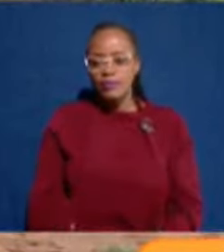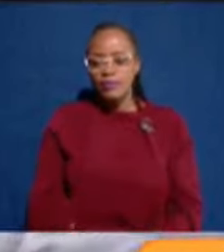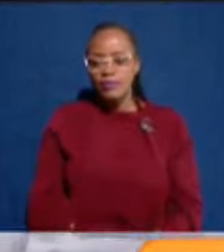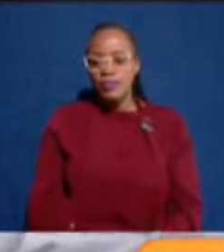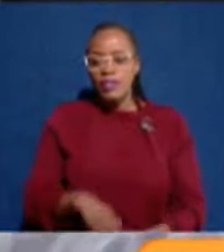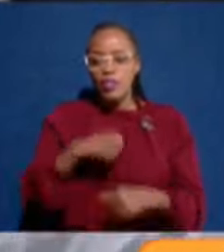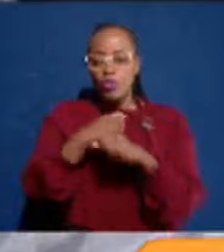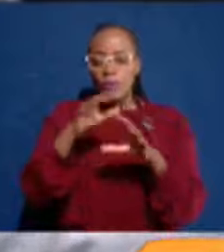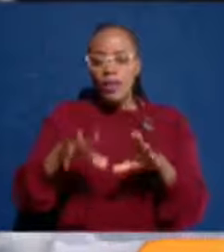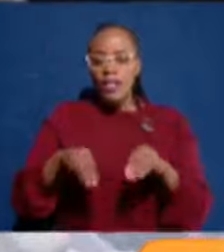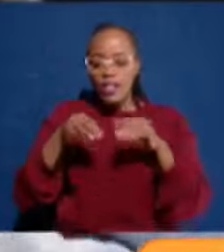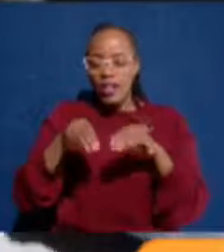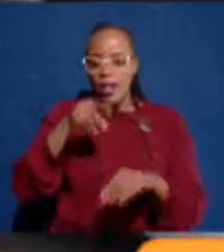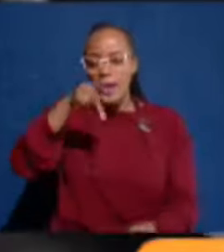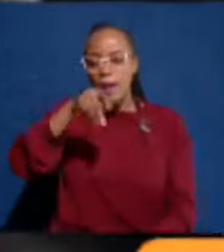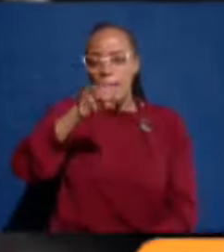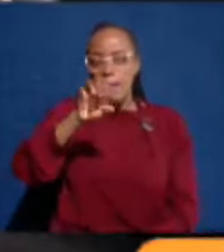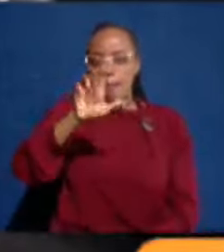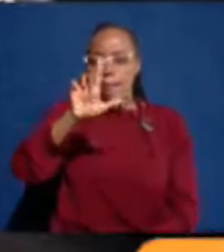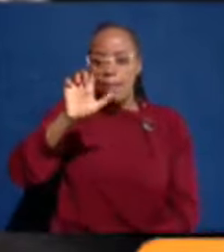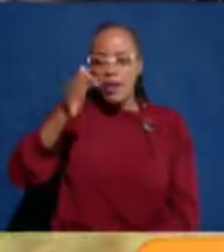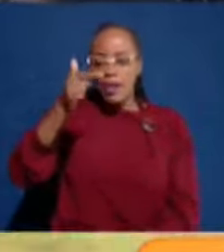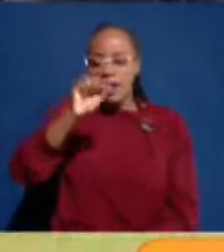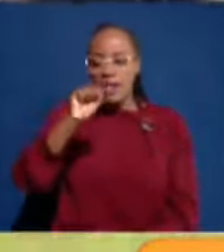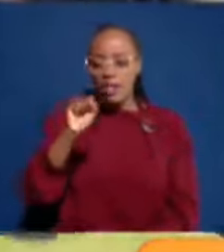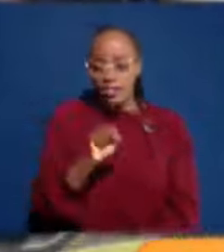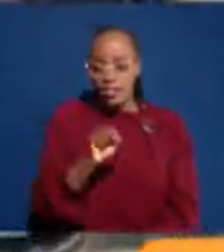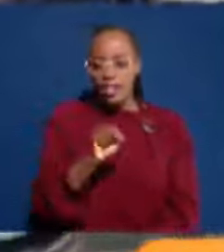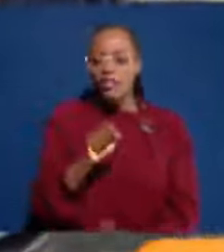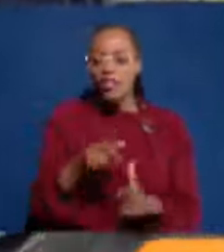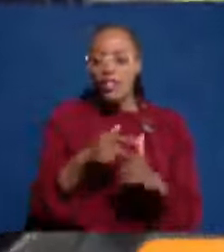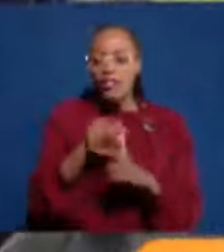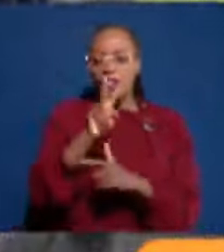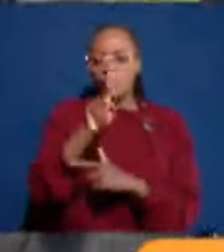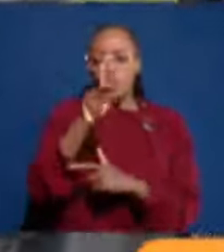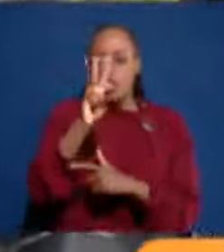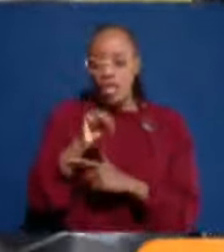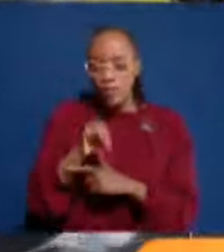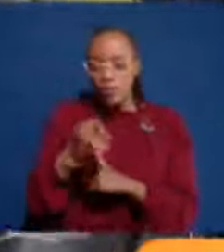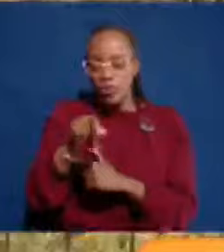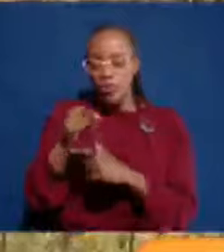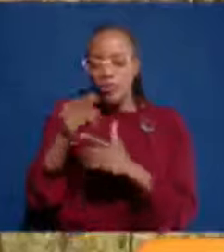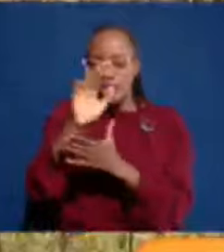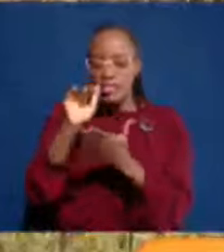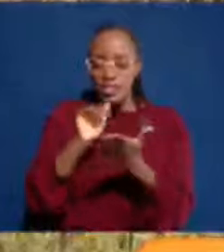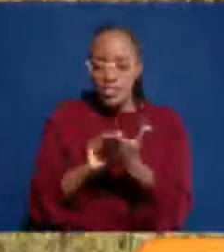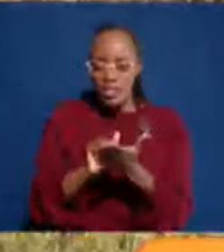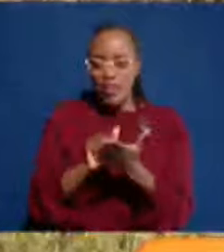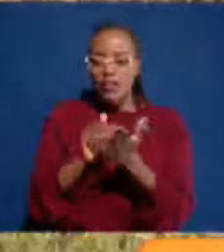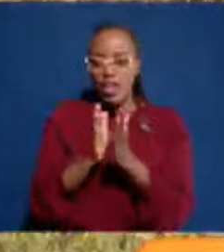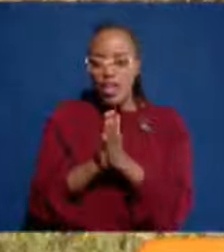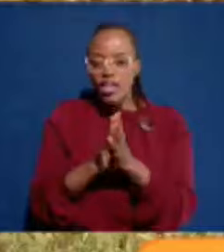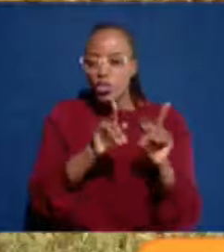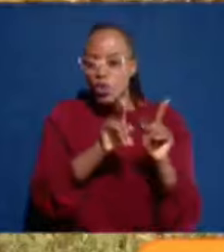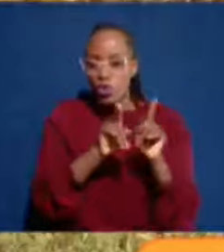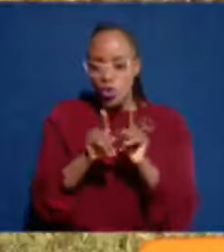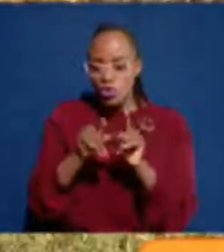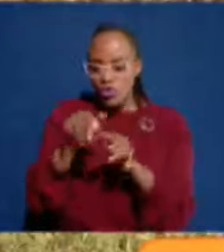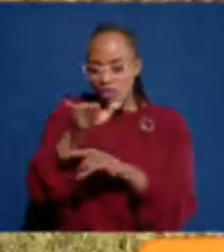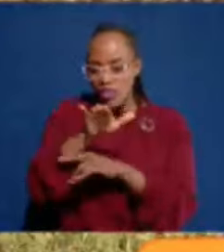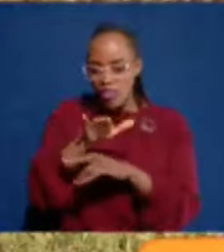To make the grass pellets for his livestock, Kariuki makes a 2-kilometer trip to this facility at Kampi Yamoto